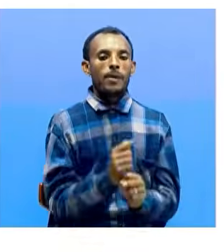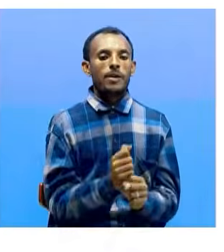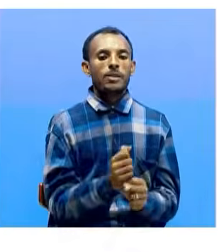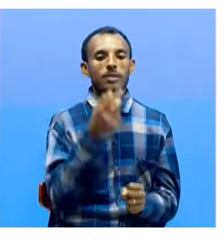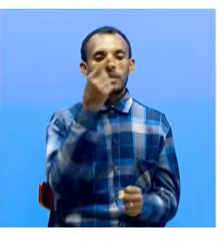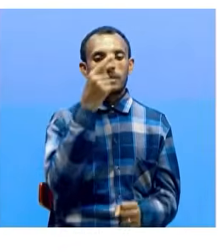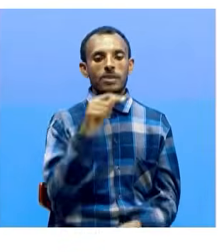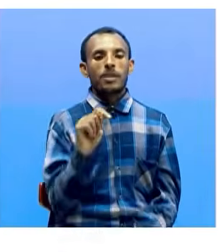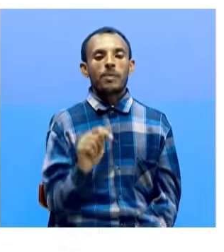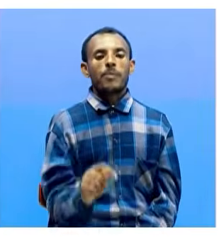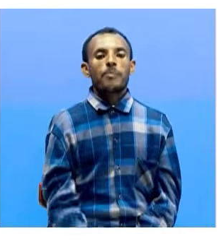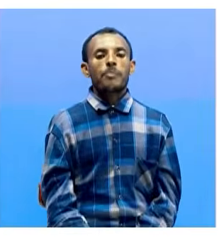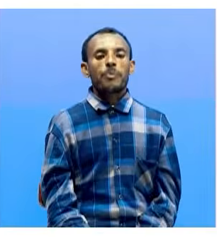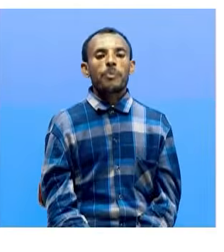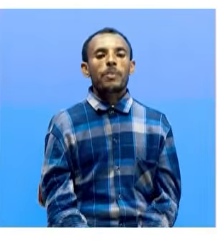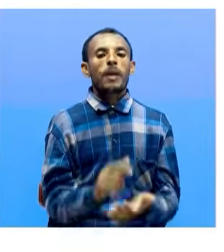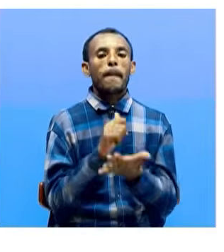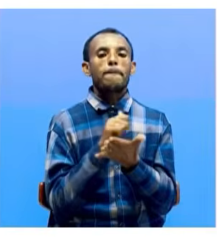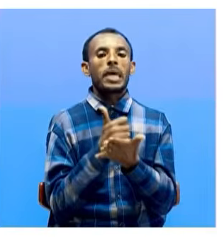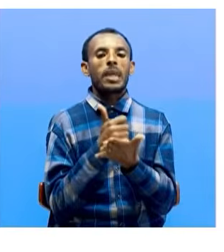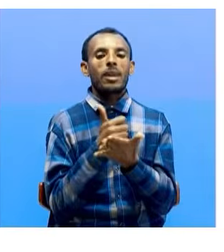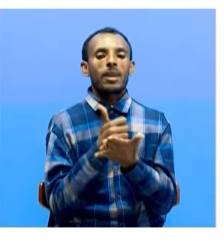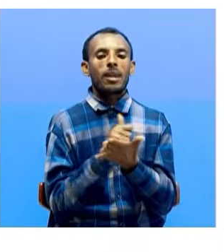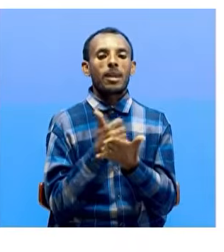the mean,